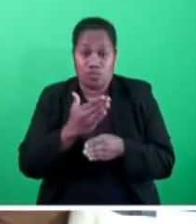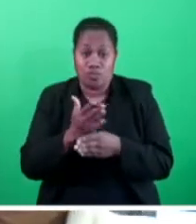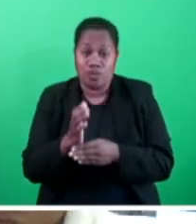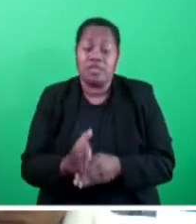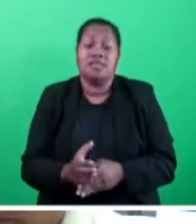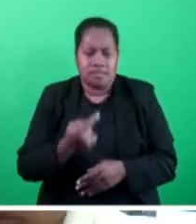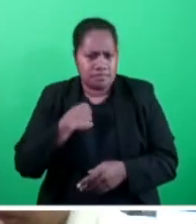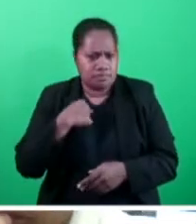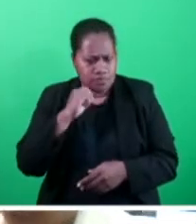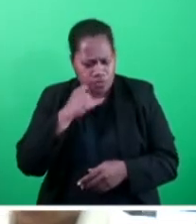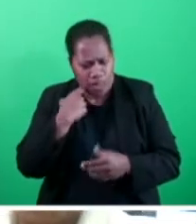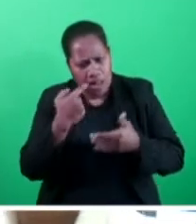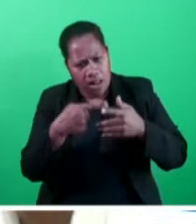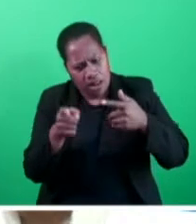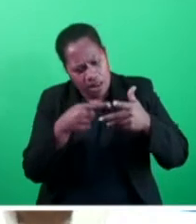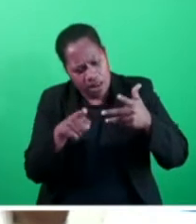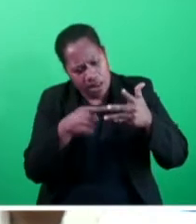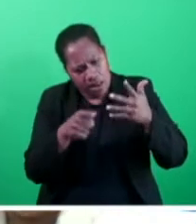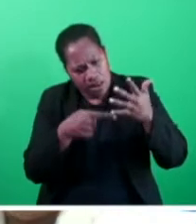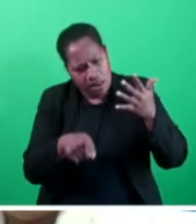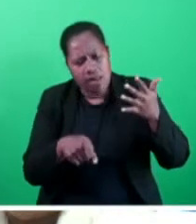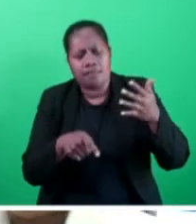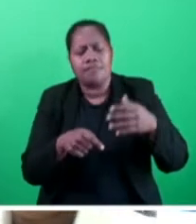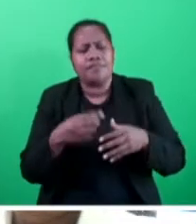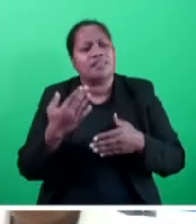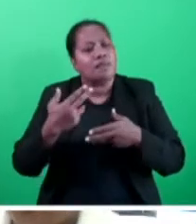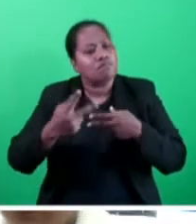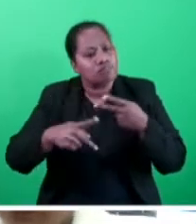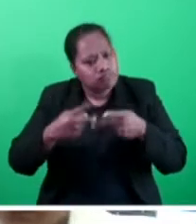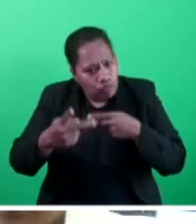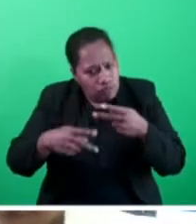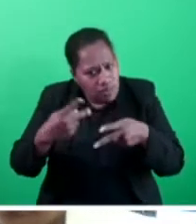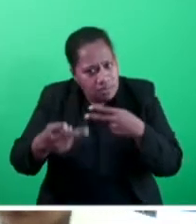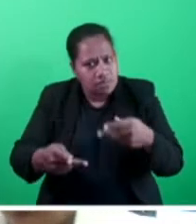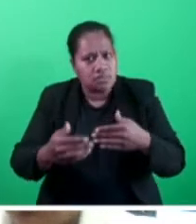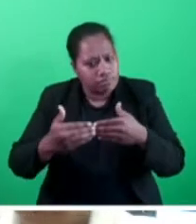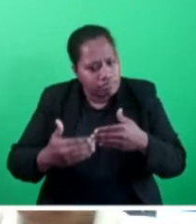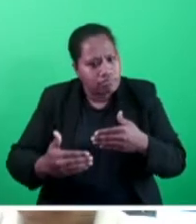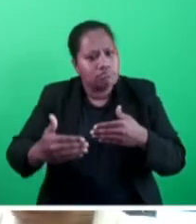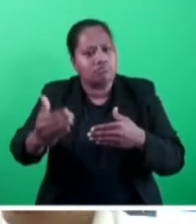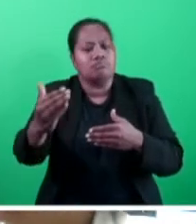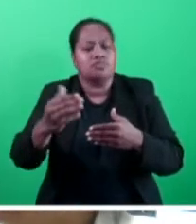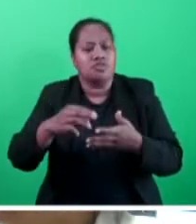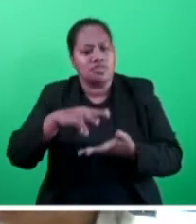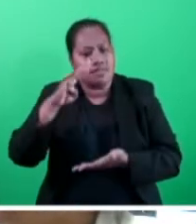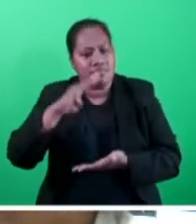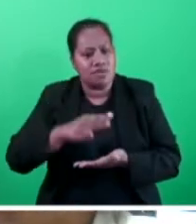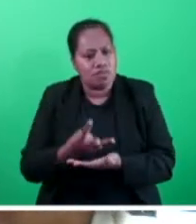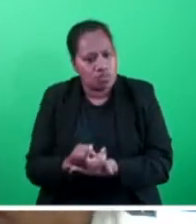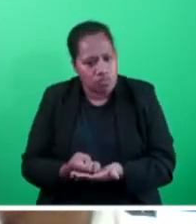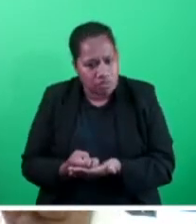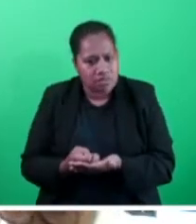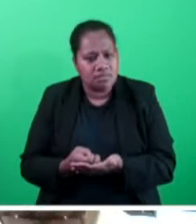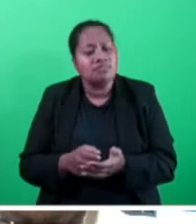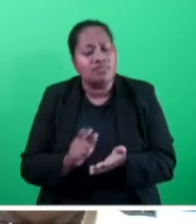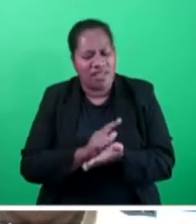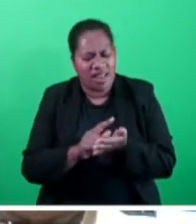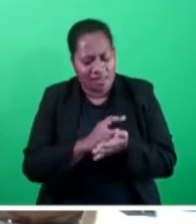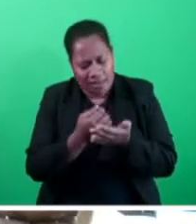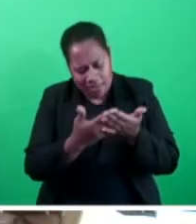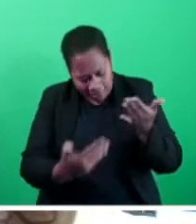outline these increases and the processes towards the minimum wage orders later in this statement. Mr.